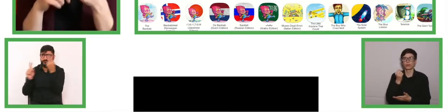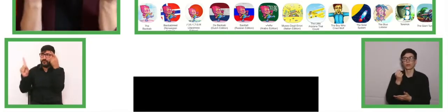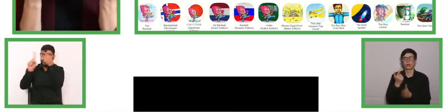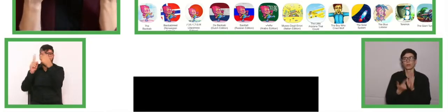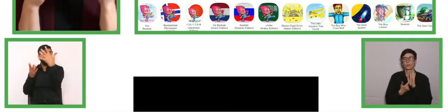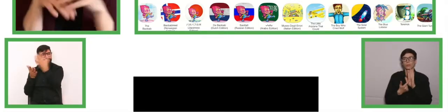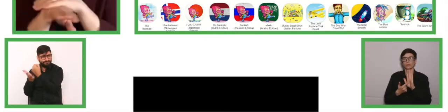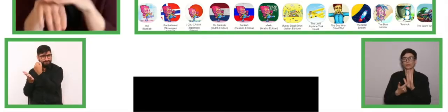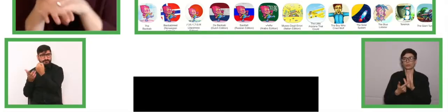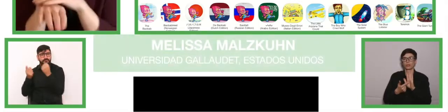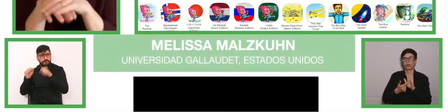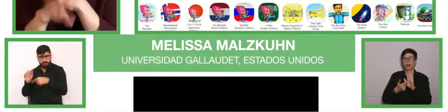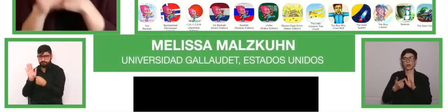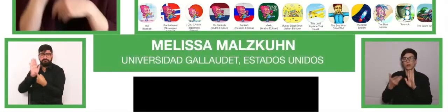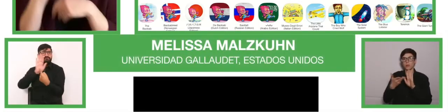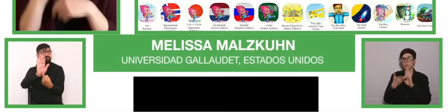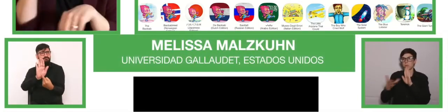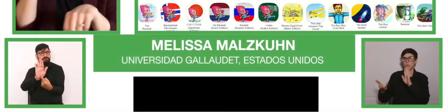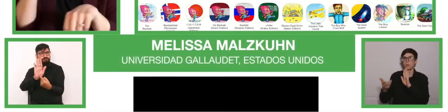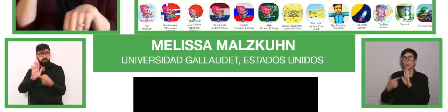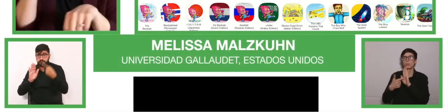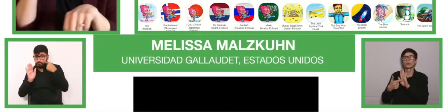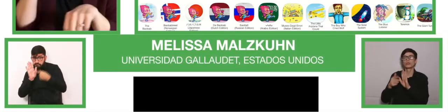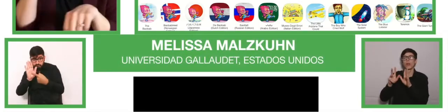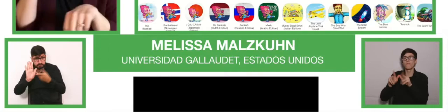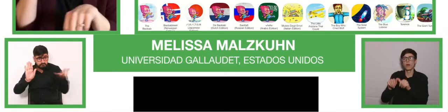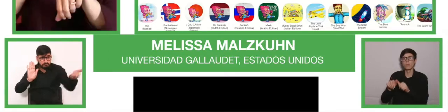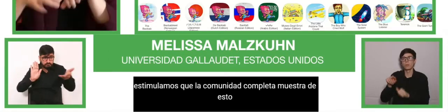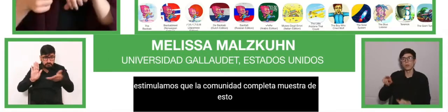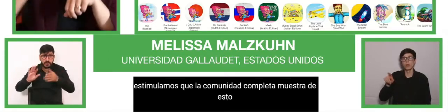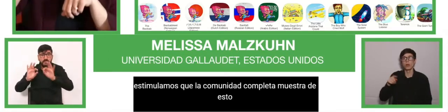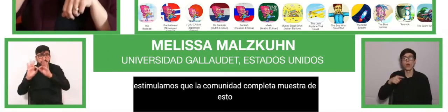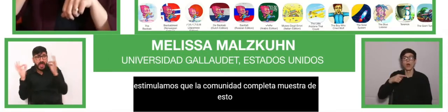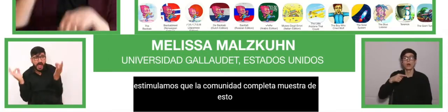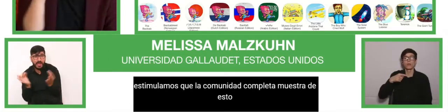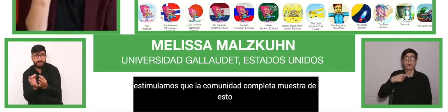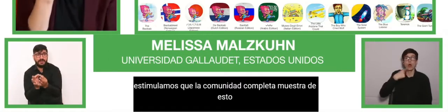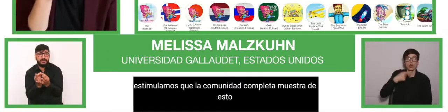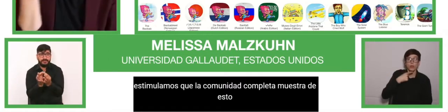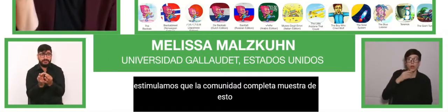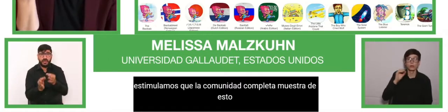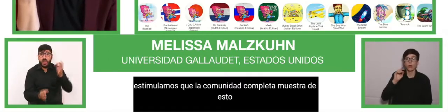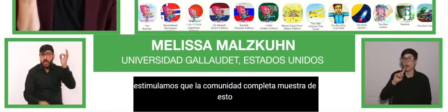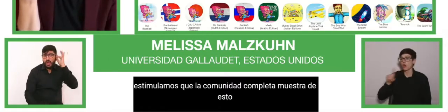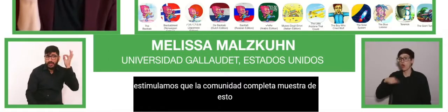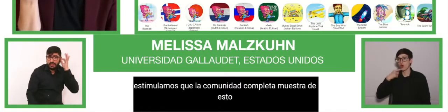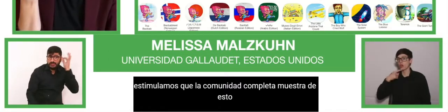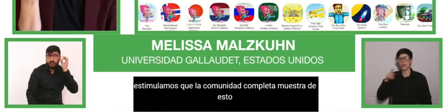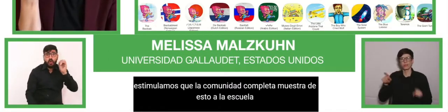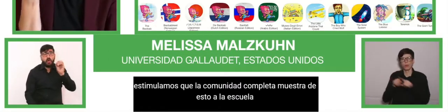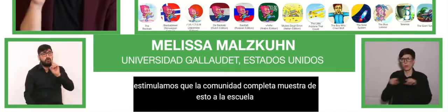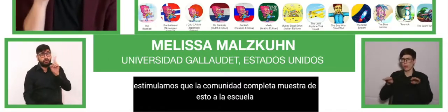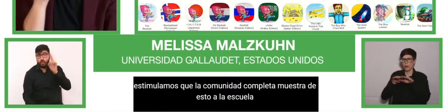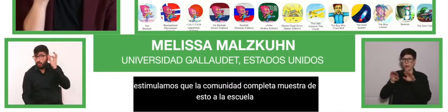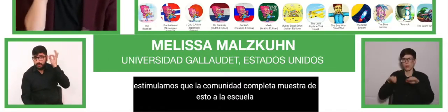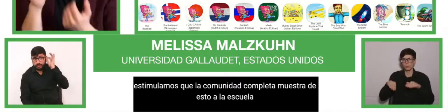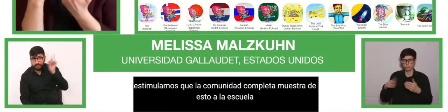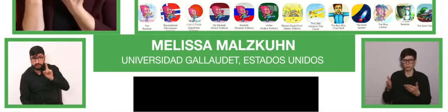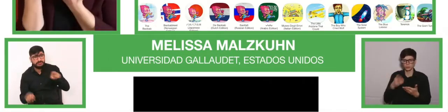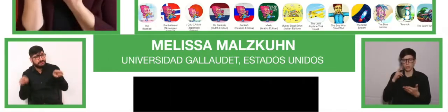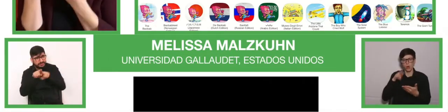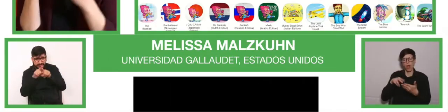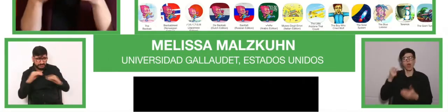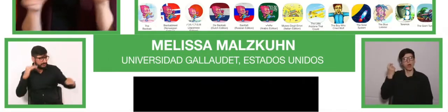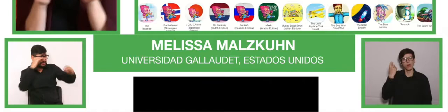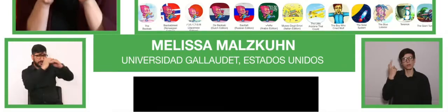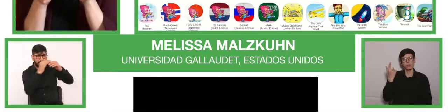families who have deaf children. So those deaf children have access to native sign language. Now, the earlier, the better for